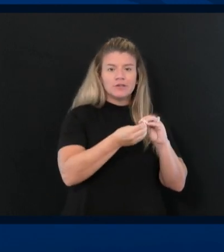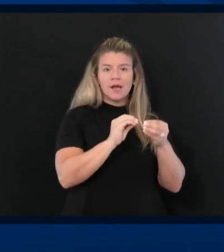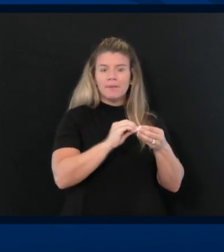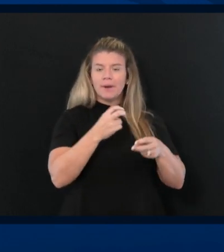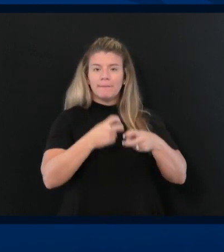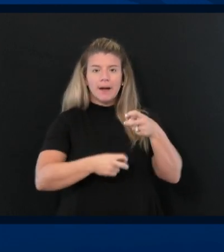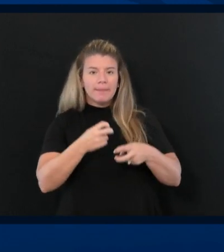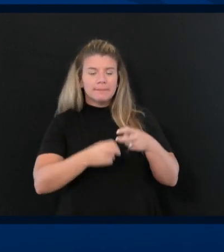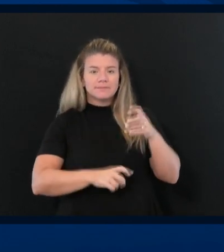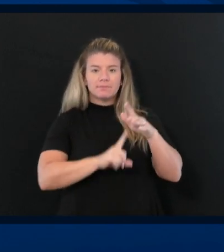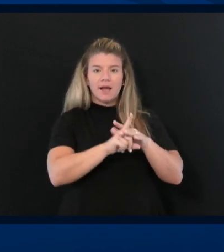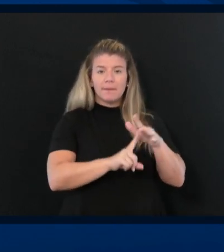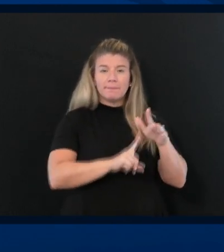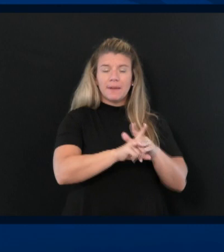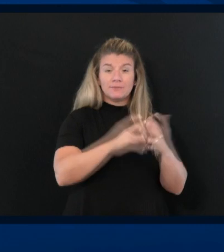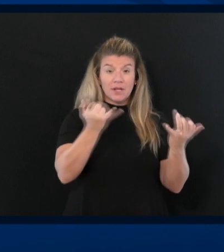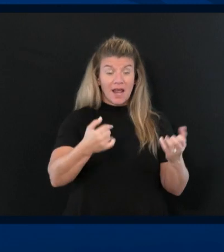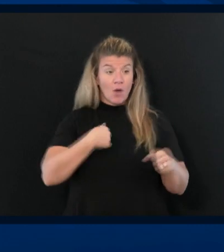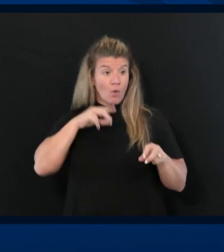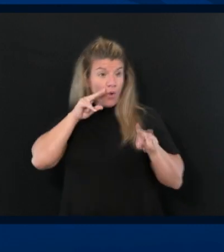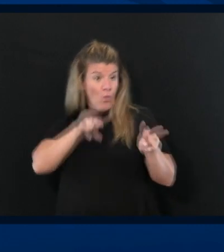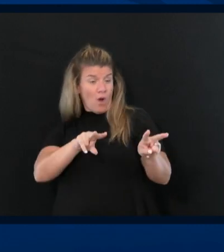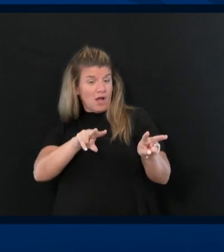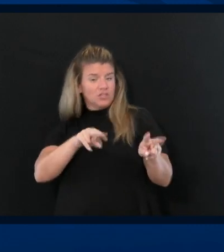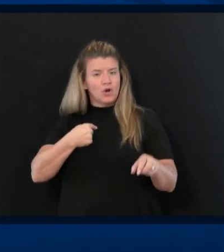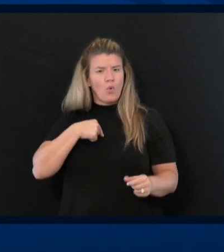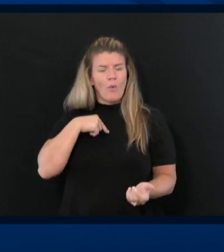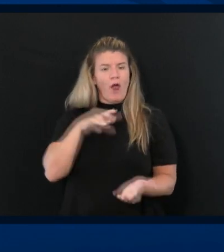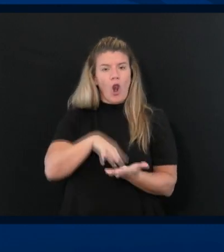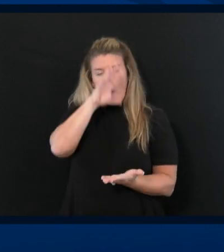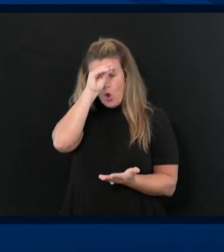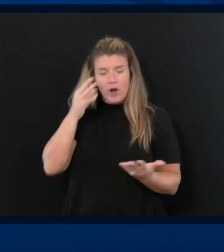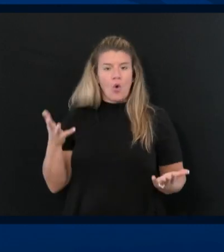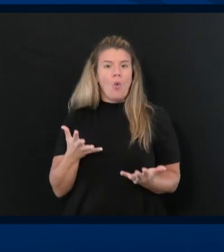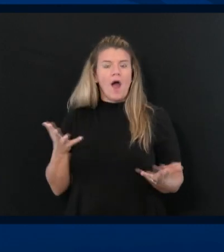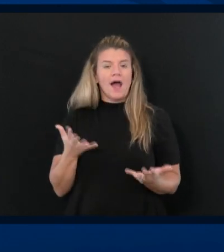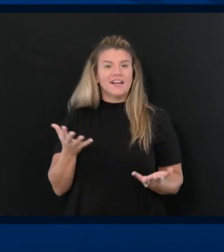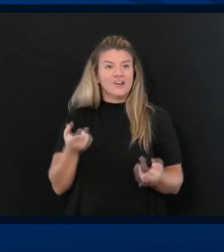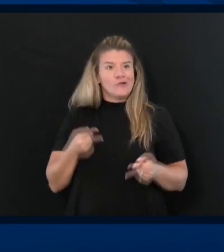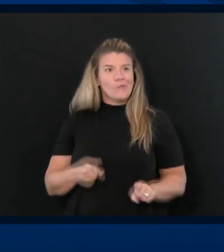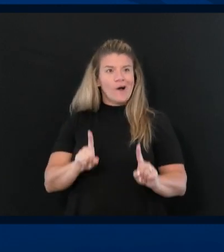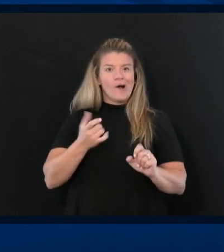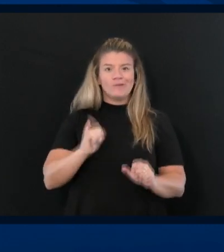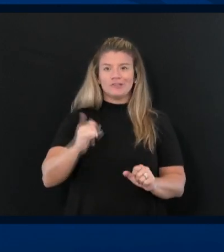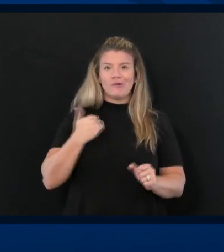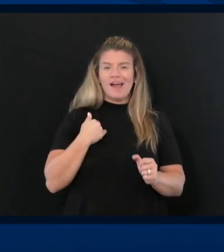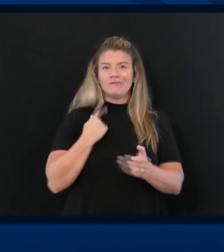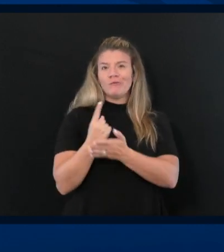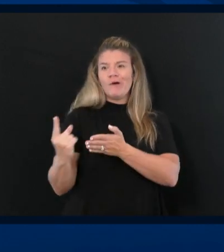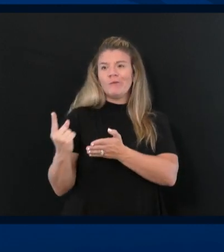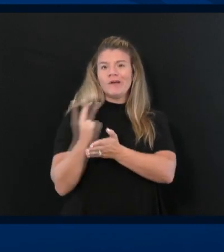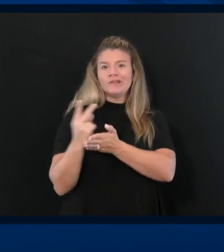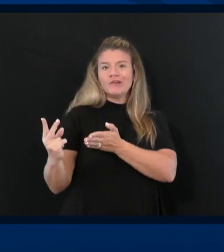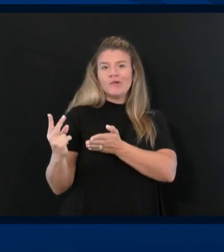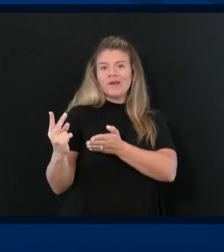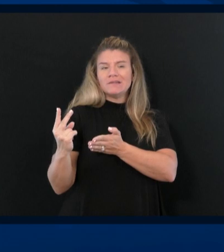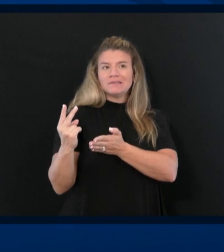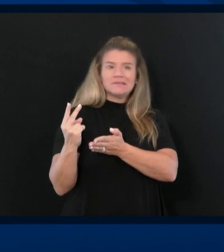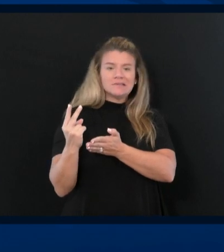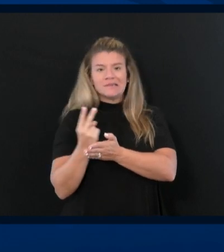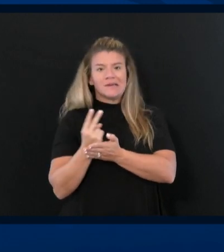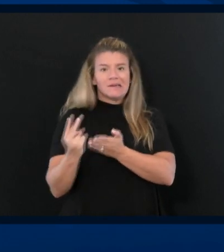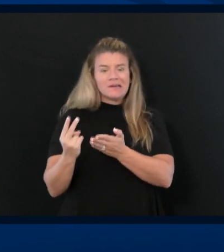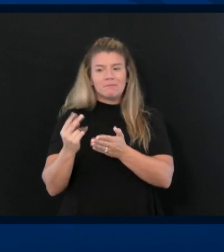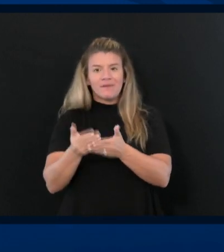problems? So what are we learning from those guys while we still have a week or so or 2 weeks and change before